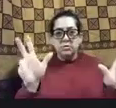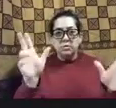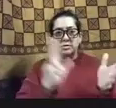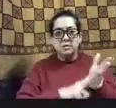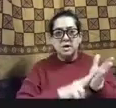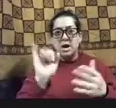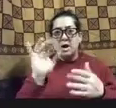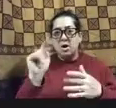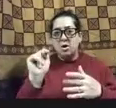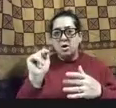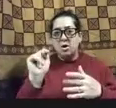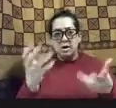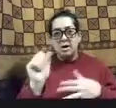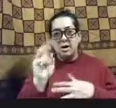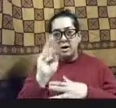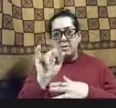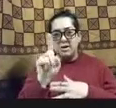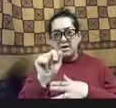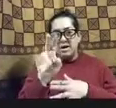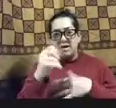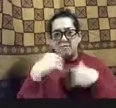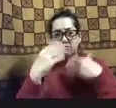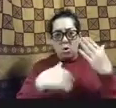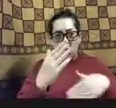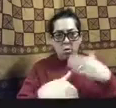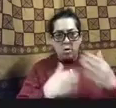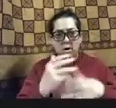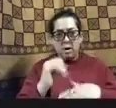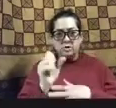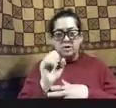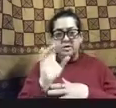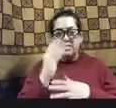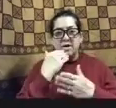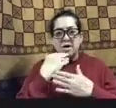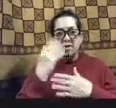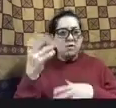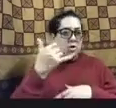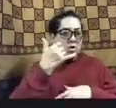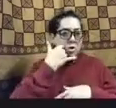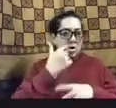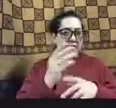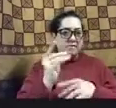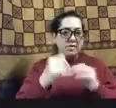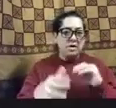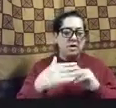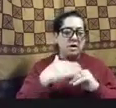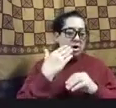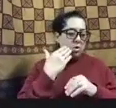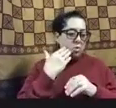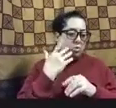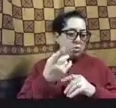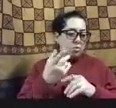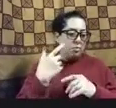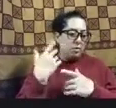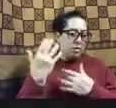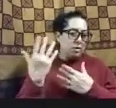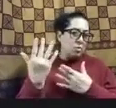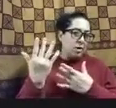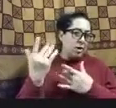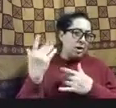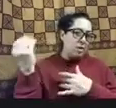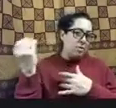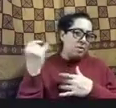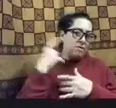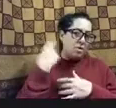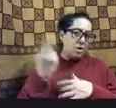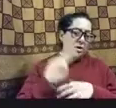out and we'll get Amy and Dave going. And Jess, thank you so much for calling in from the field. I know you've been hanging out there for